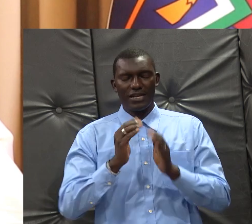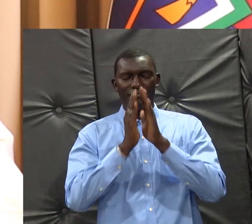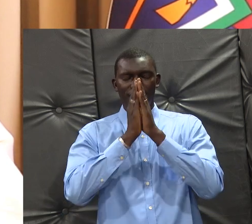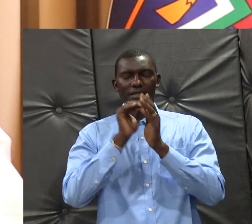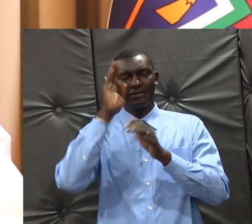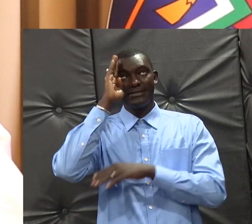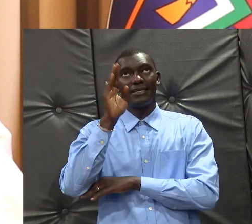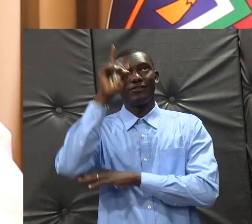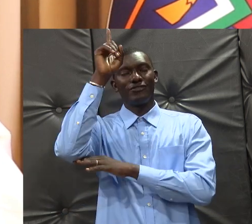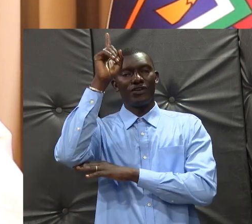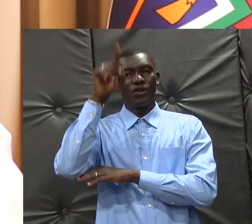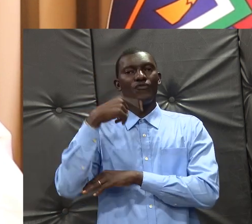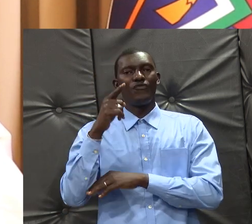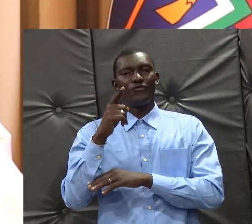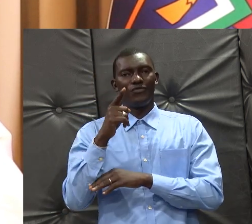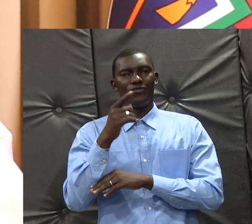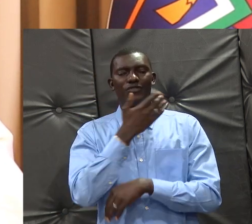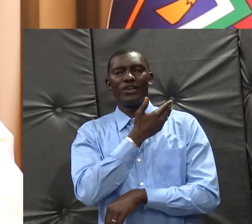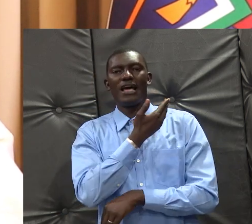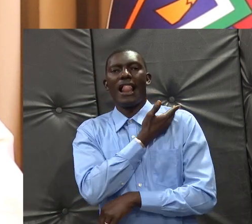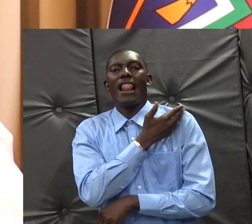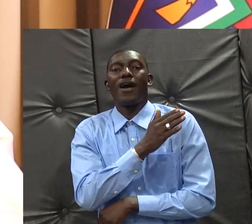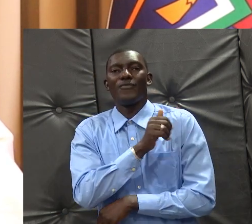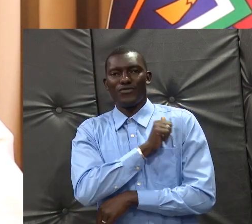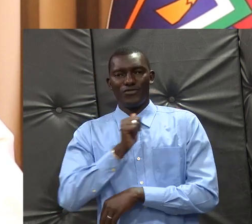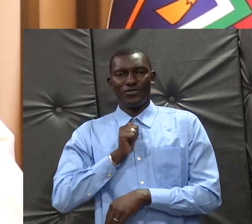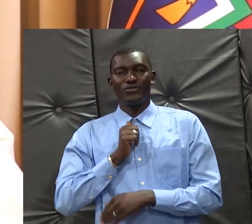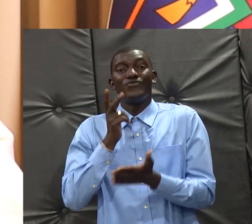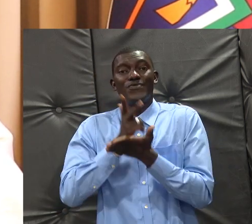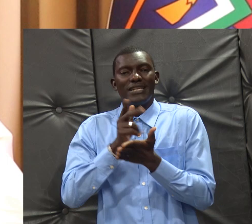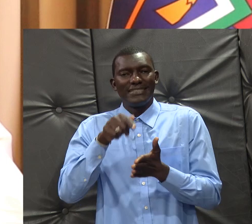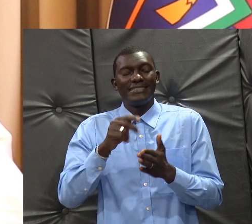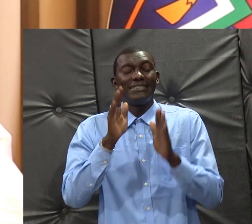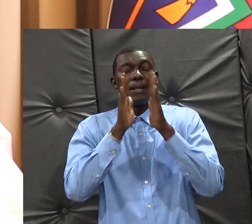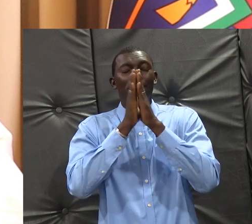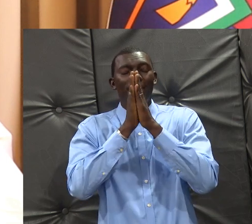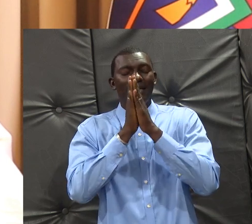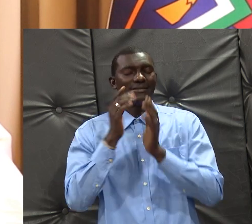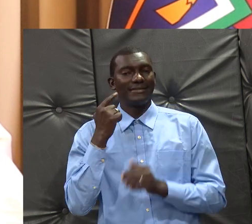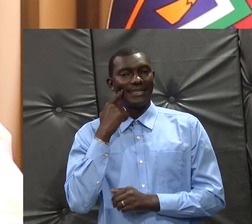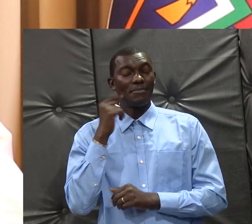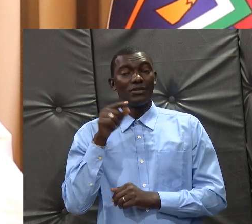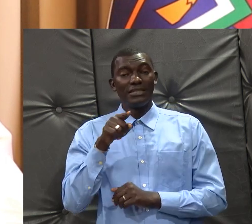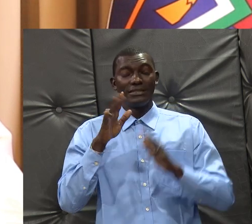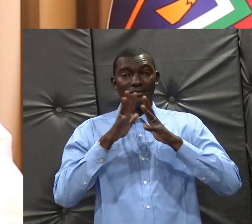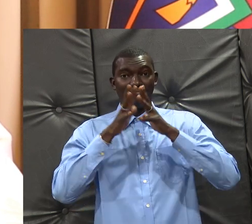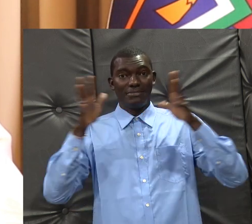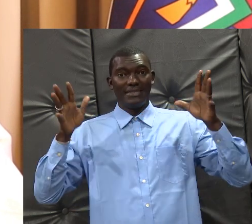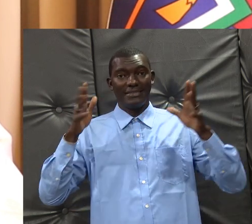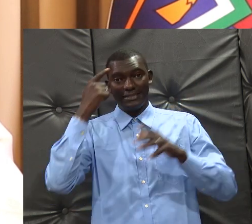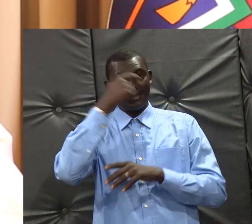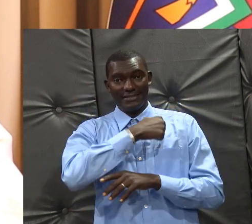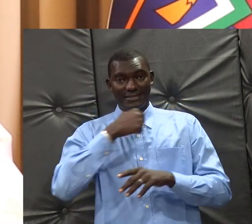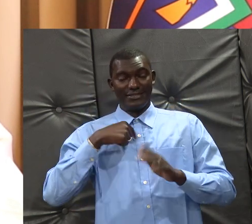praise and thank the Almighty God for sparing us to witness this blessed day, because this